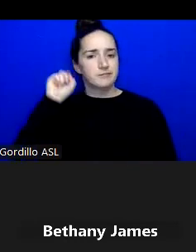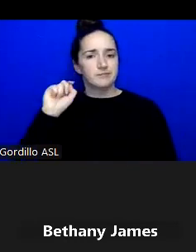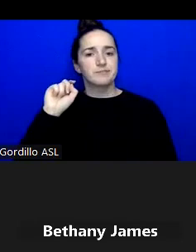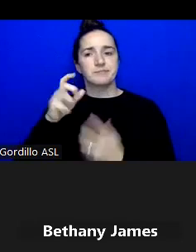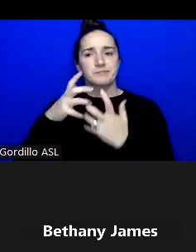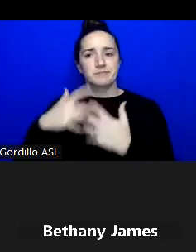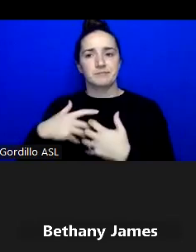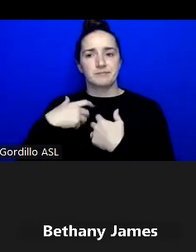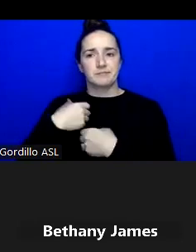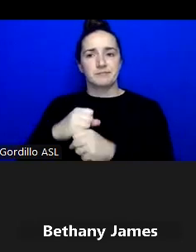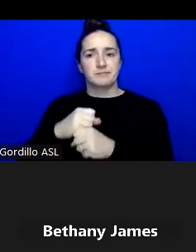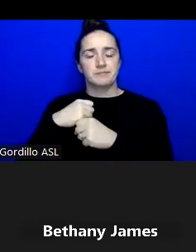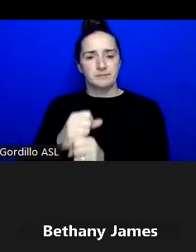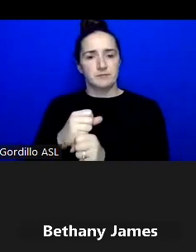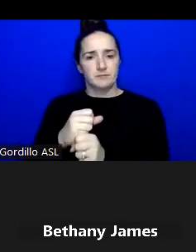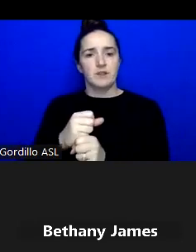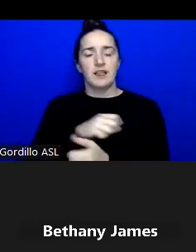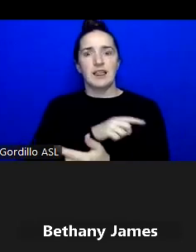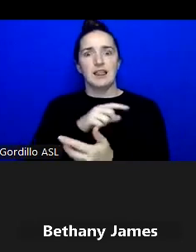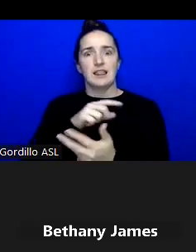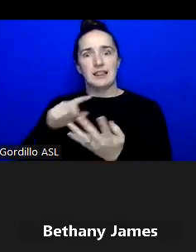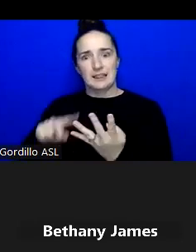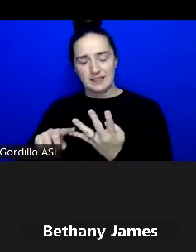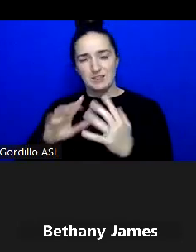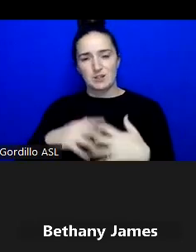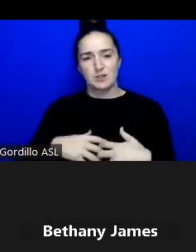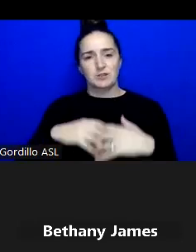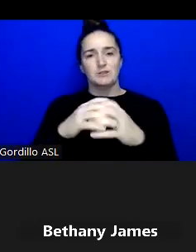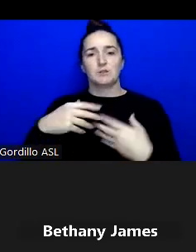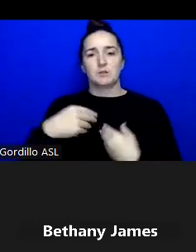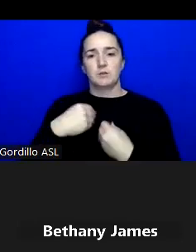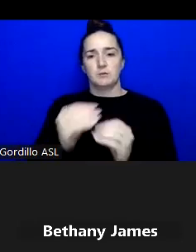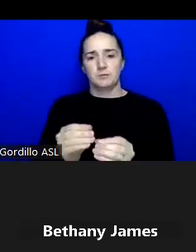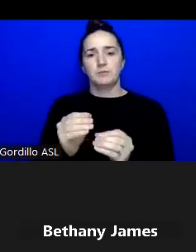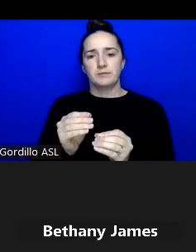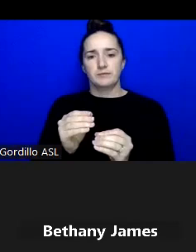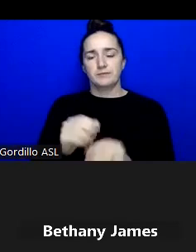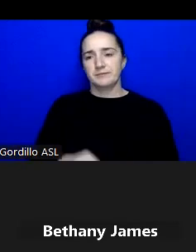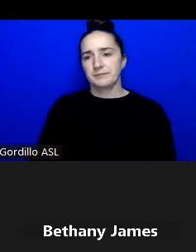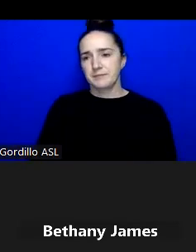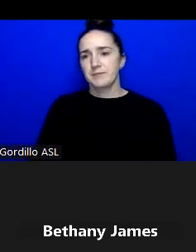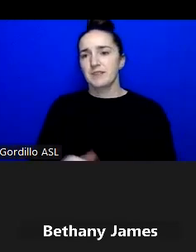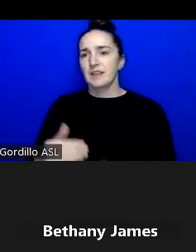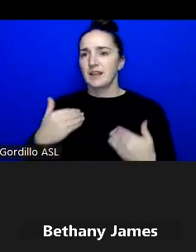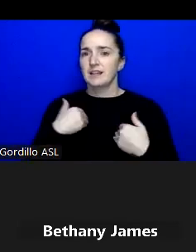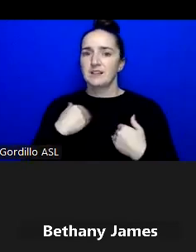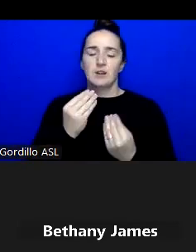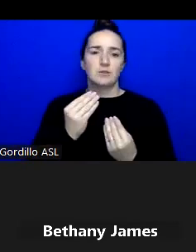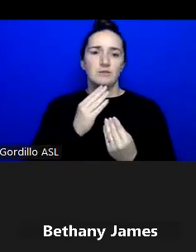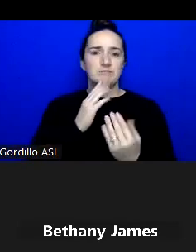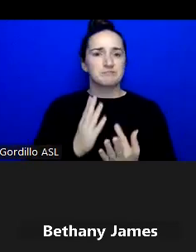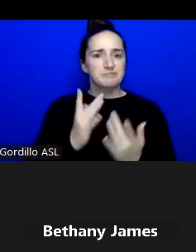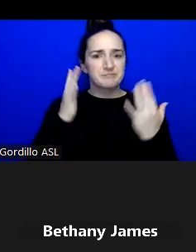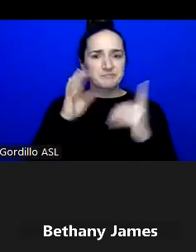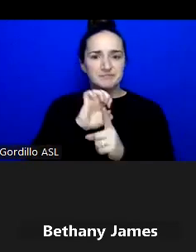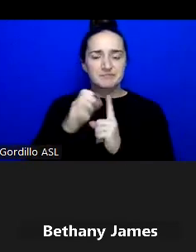She values person-centered and evidence-based care delivered in a warm and inviting environment. Dr. Bogue is also a